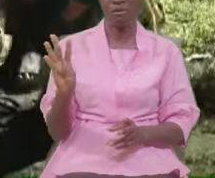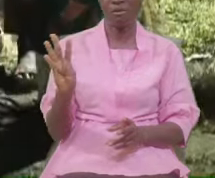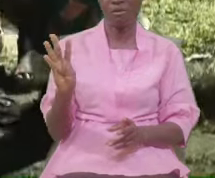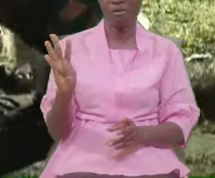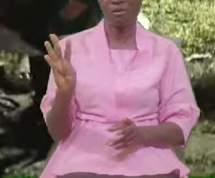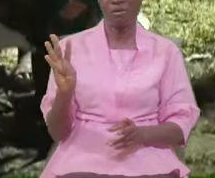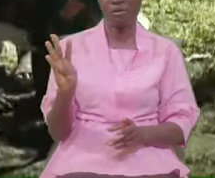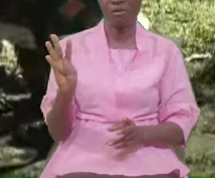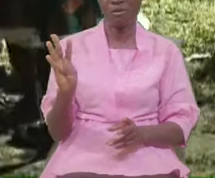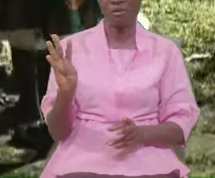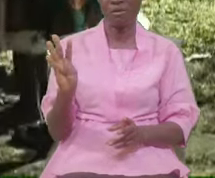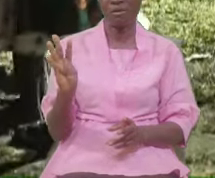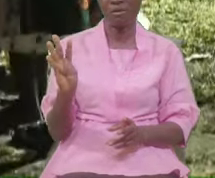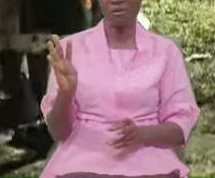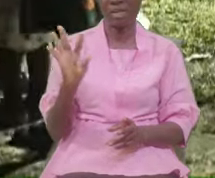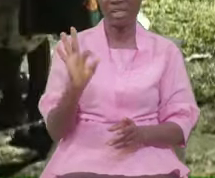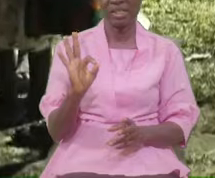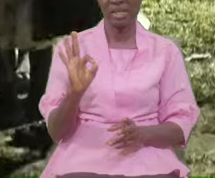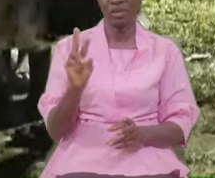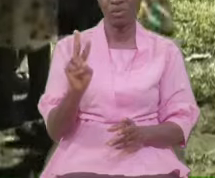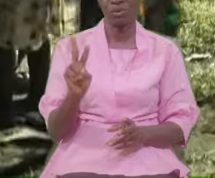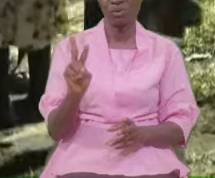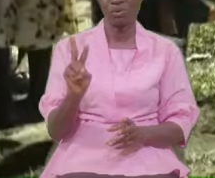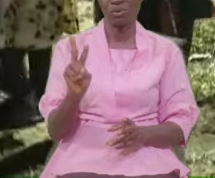444 92